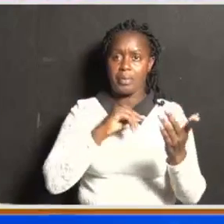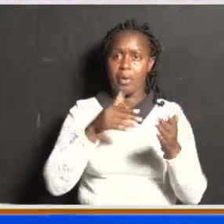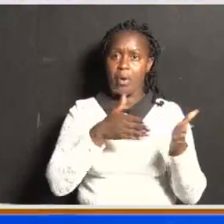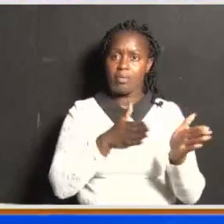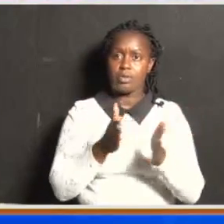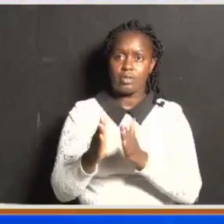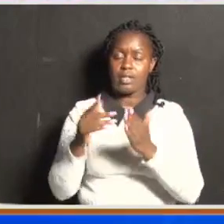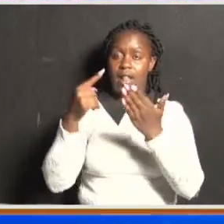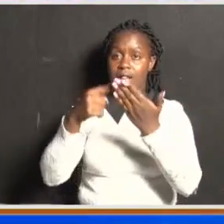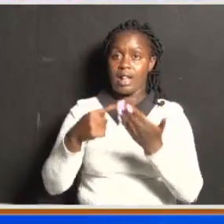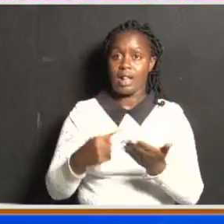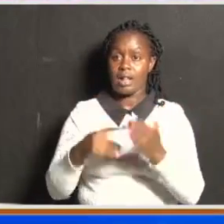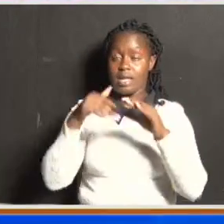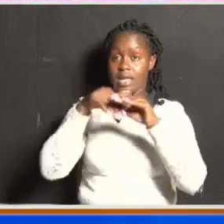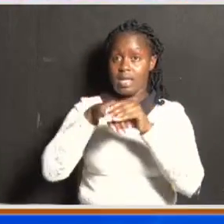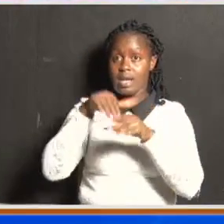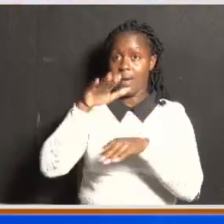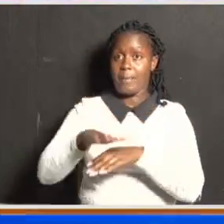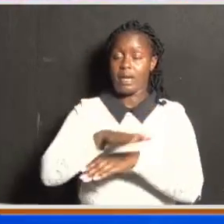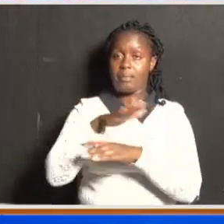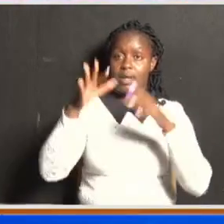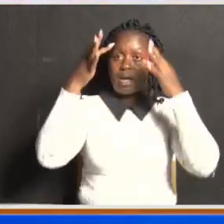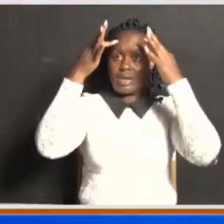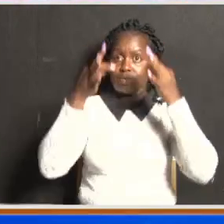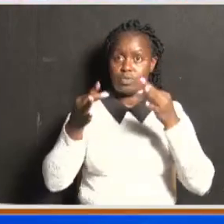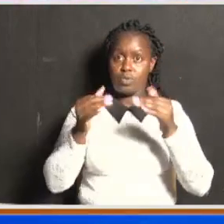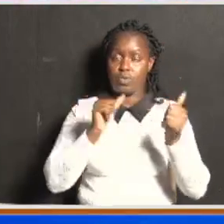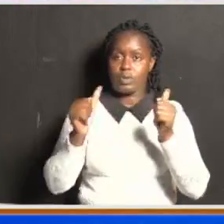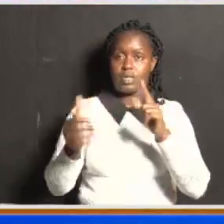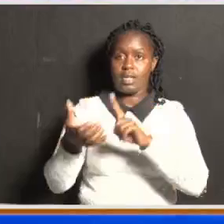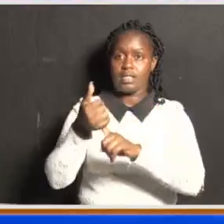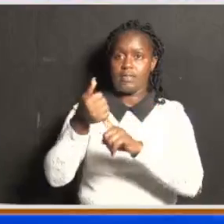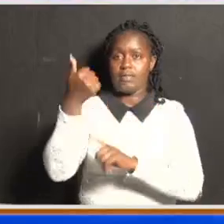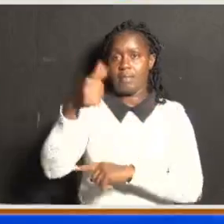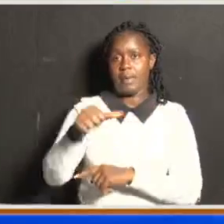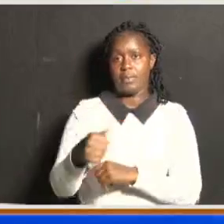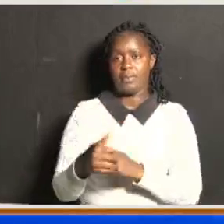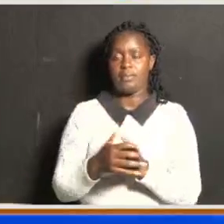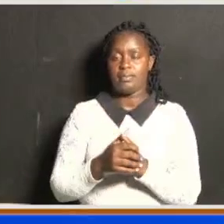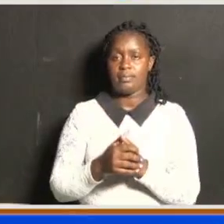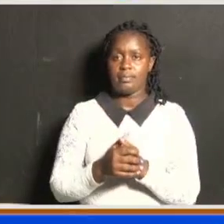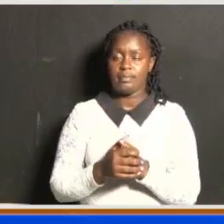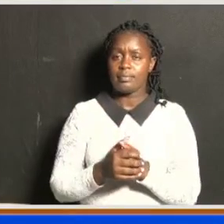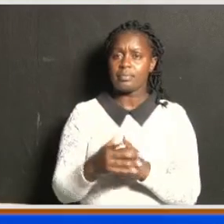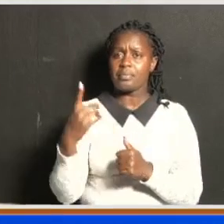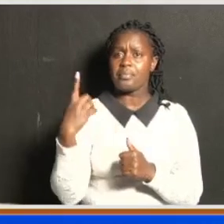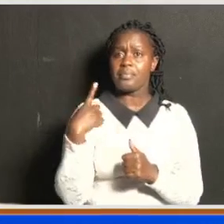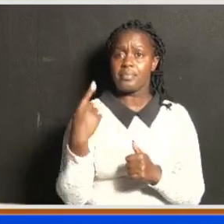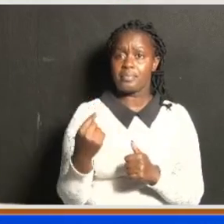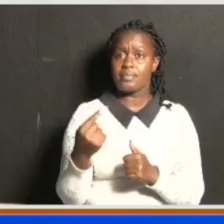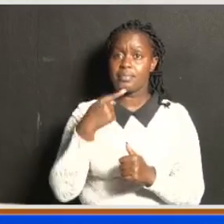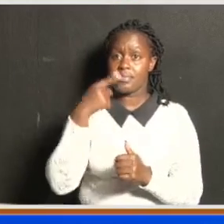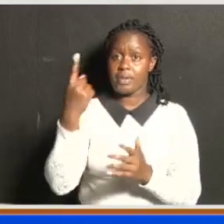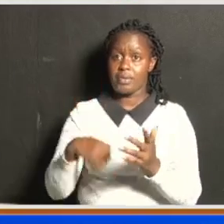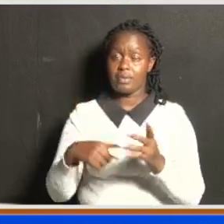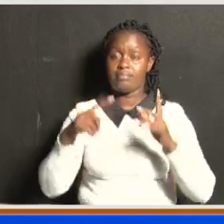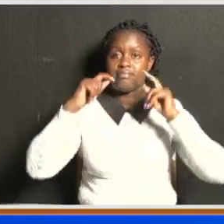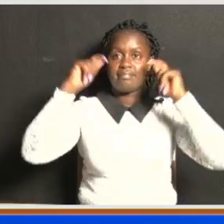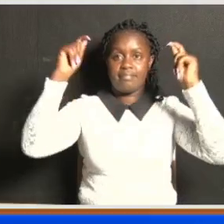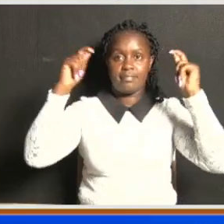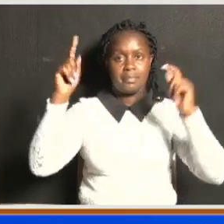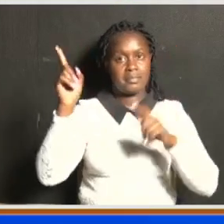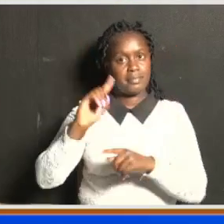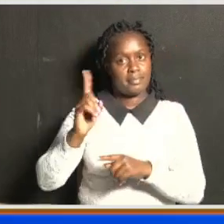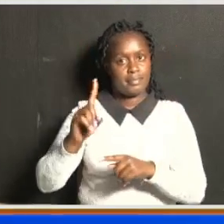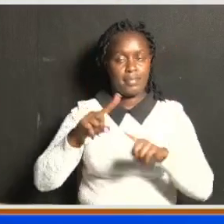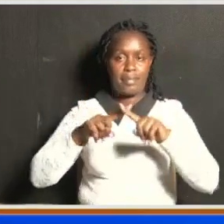in parliament, a decision that has not been well received. Take a look. Juzi wametuambia hawataki maandamano, wanataka